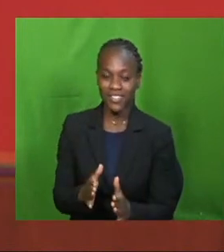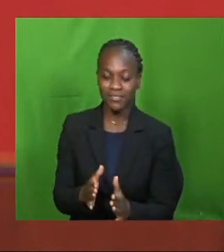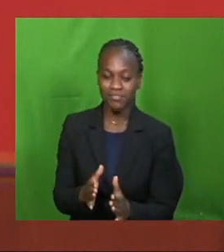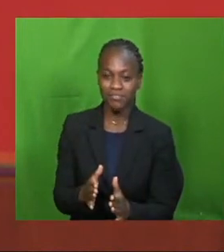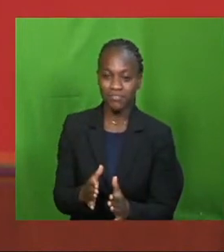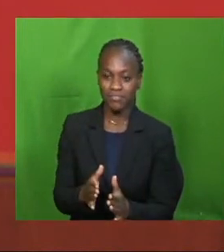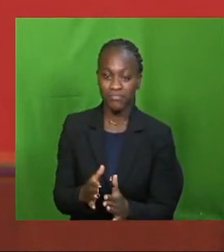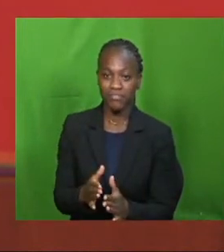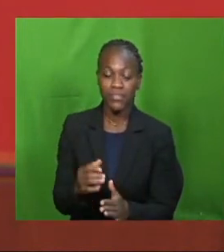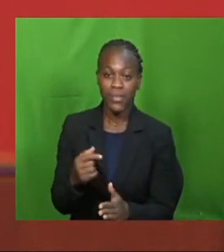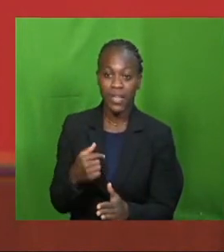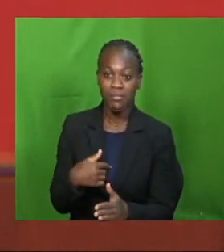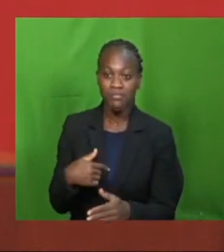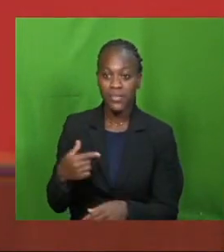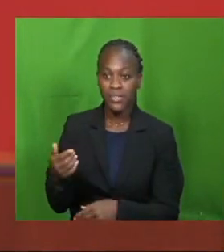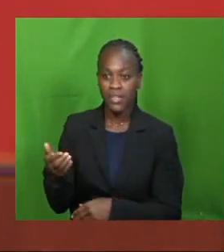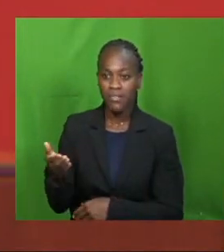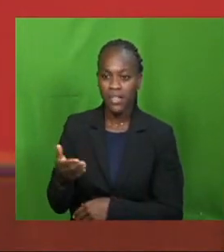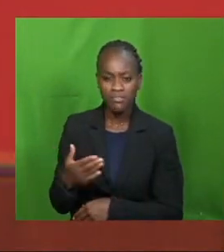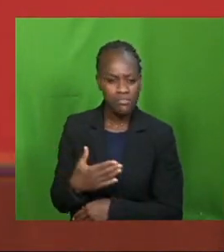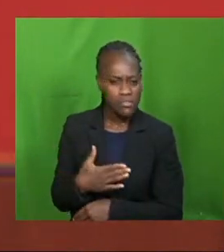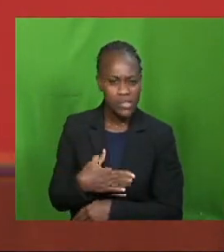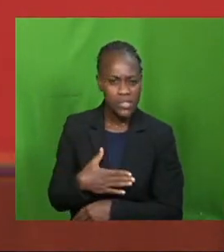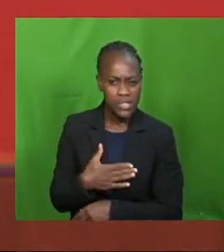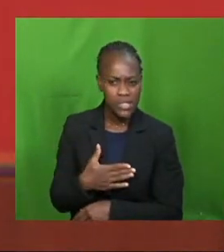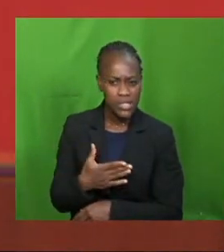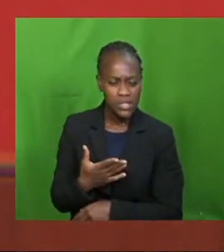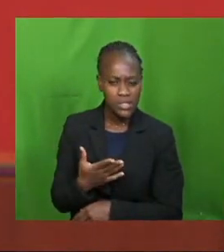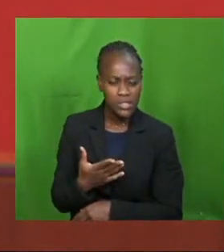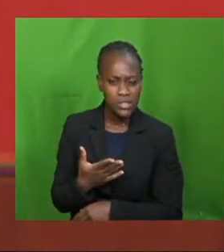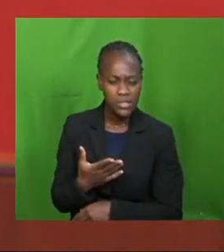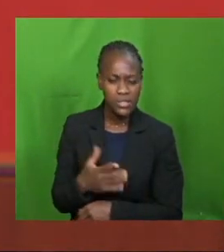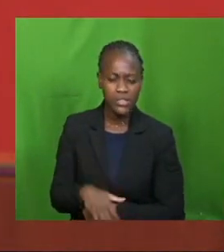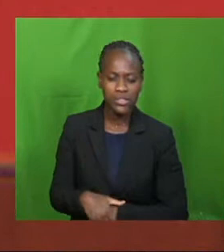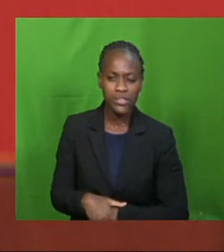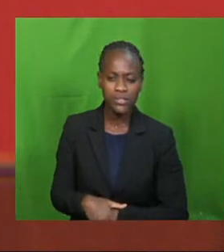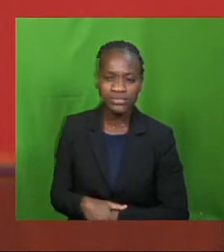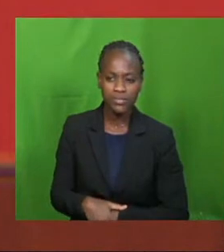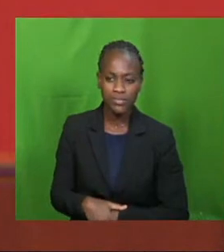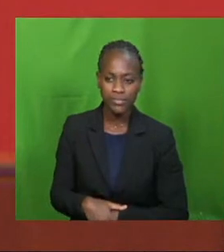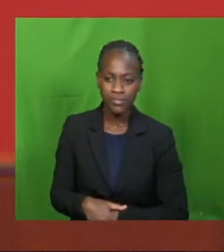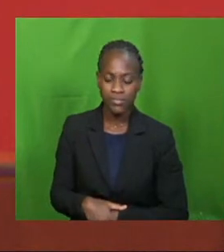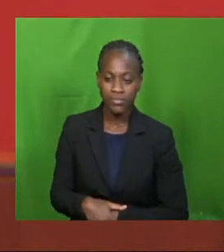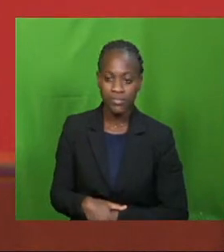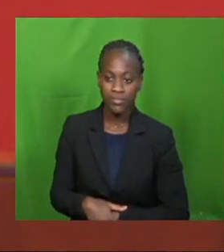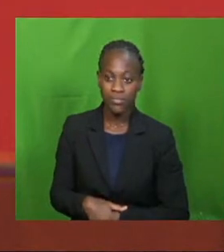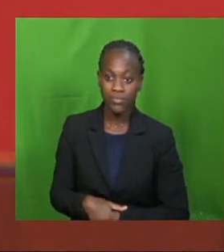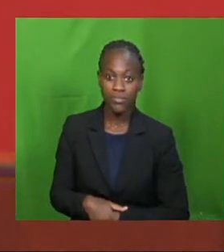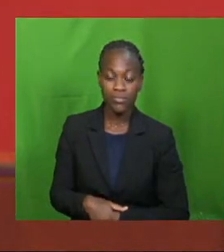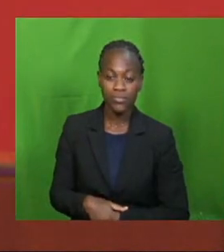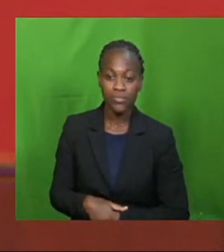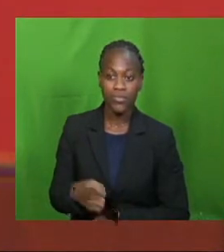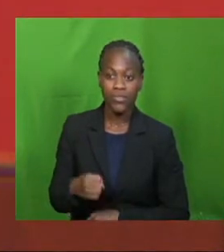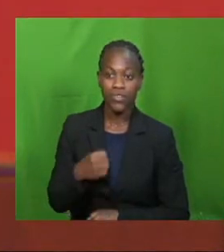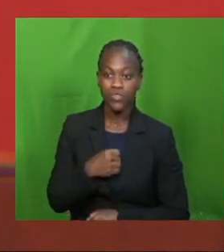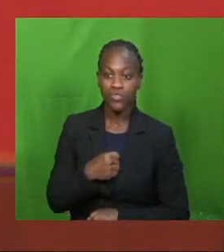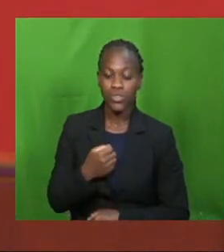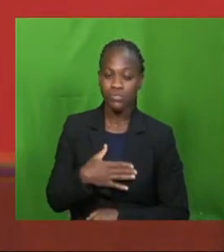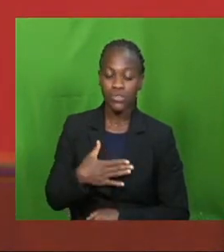let me invite Honourable Member. Yes. Mr. Speaker, sorry, Mr. Speaker. Mr. Speaker, the